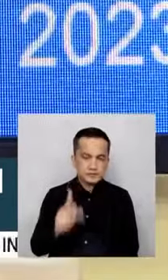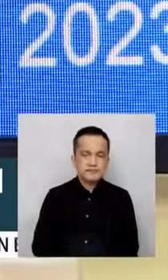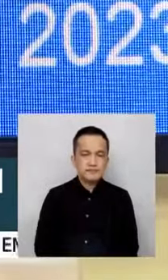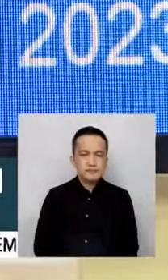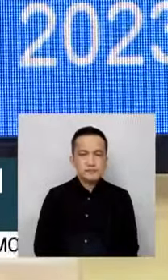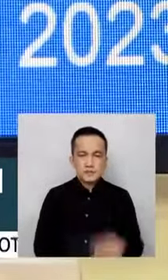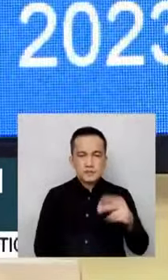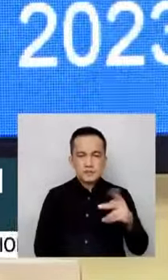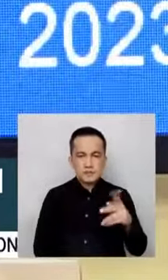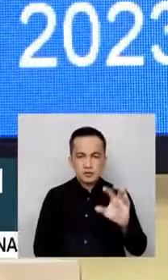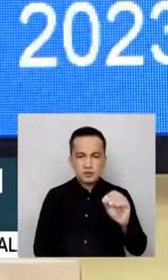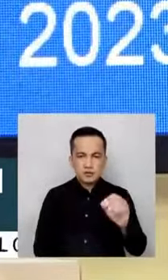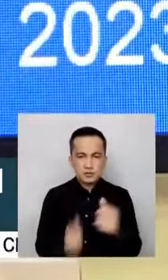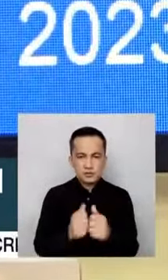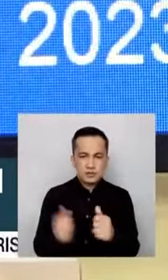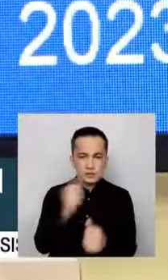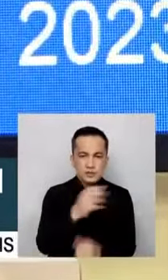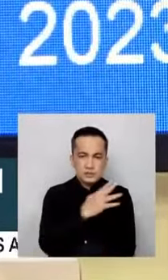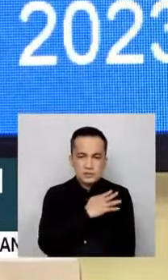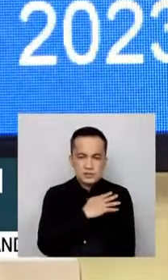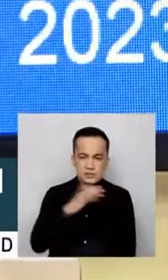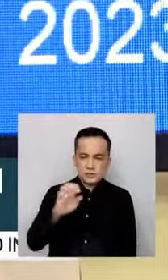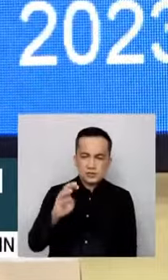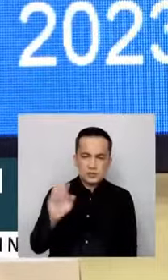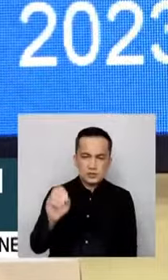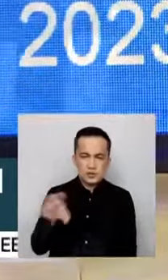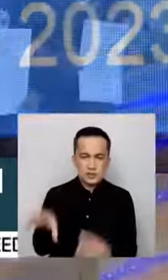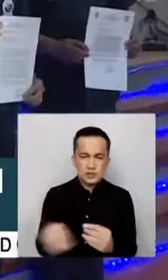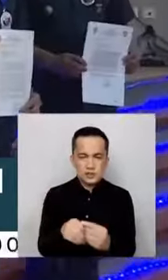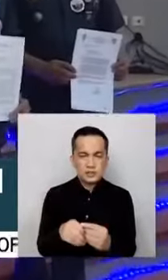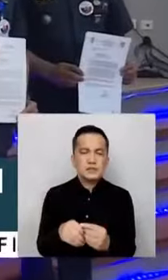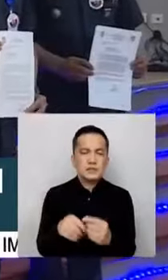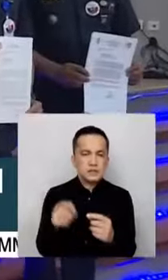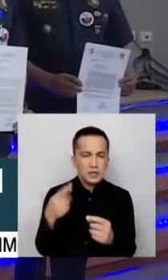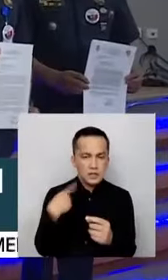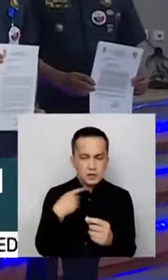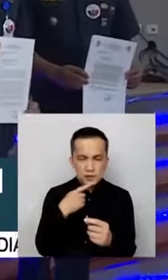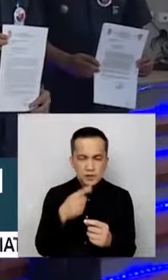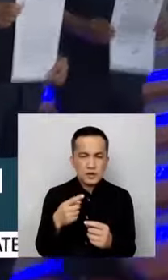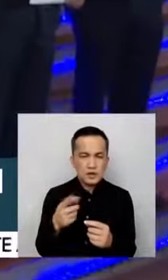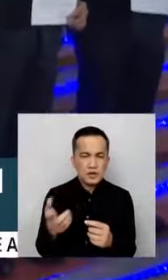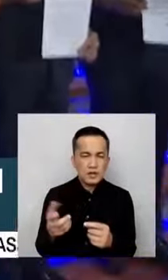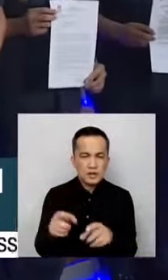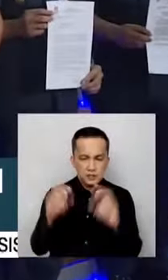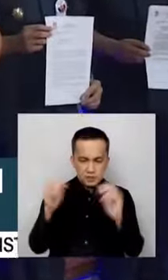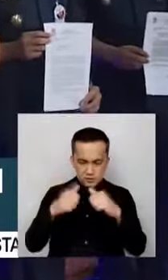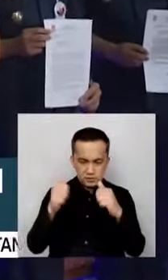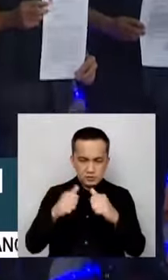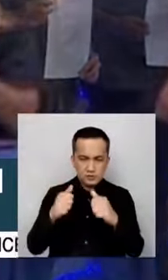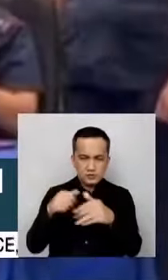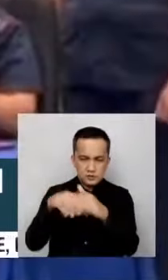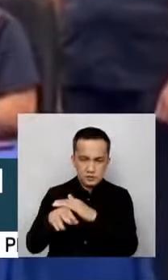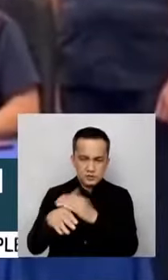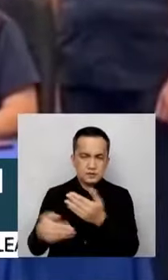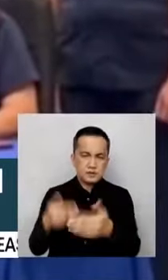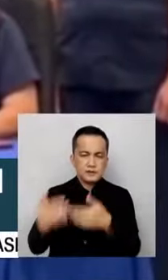General Jonel Estomo added 30 station commanders in Quezon City and Manila also agreed to undergo the